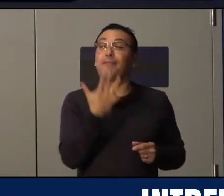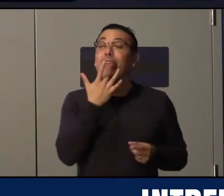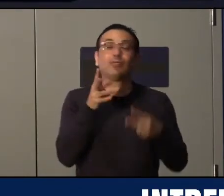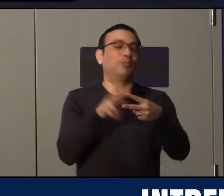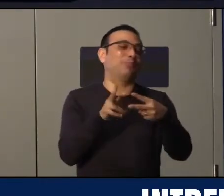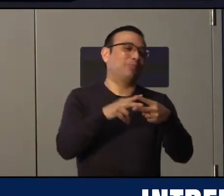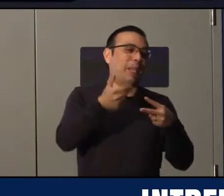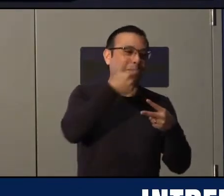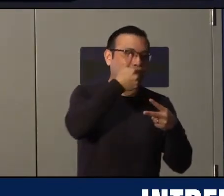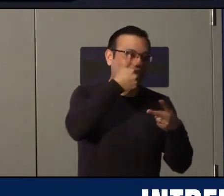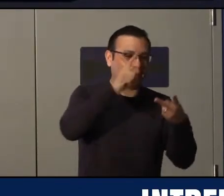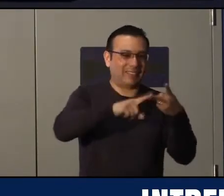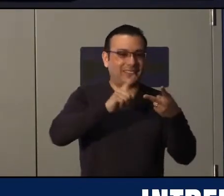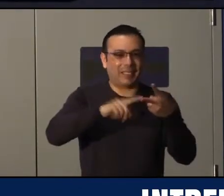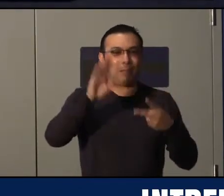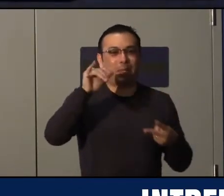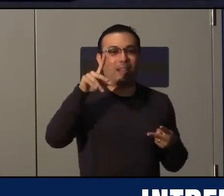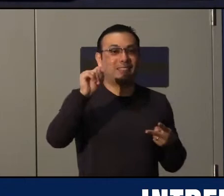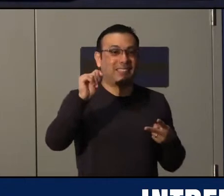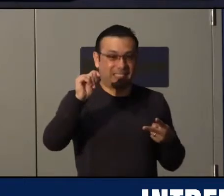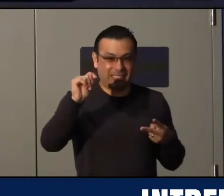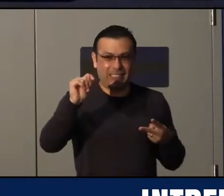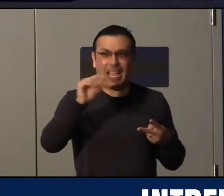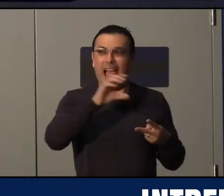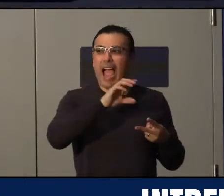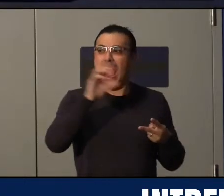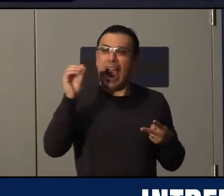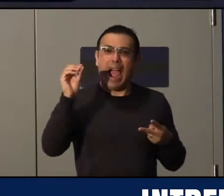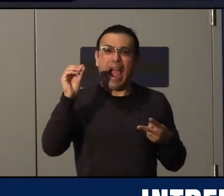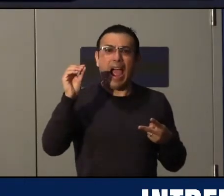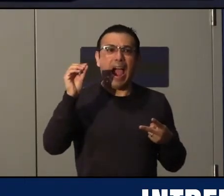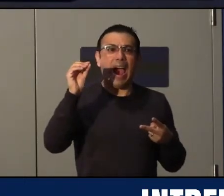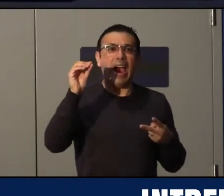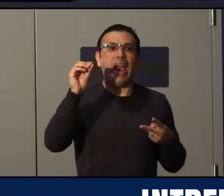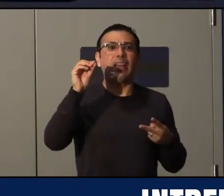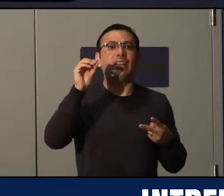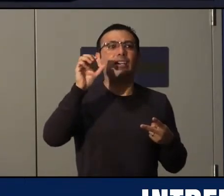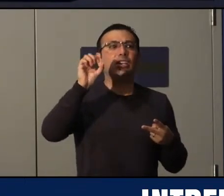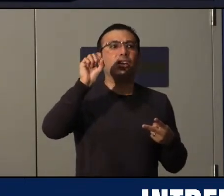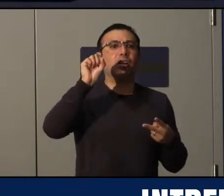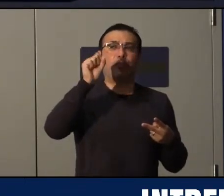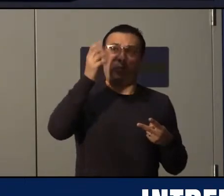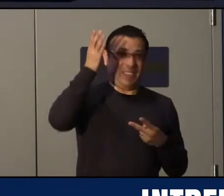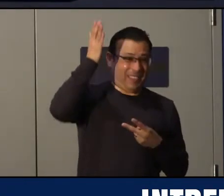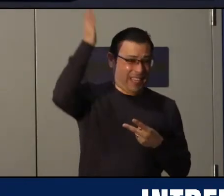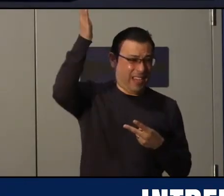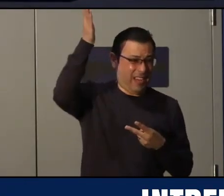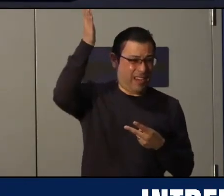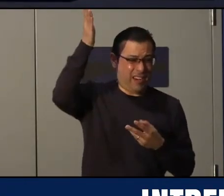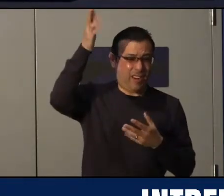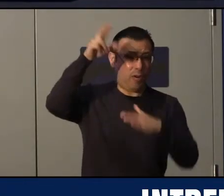favorites. I think on Shuttle and Station, we have a lot of food that's